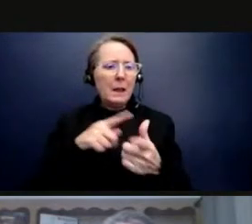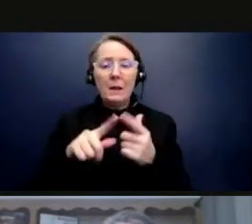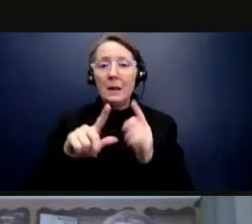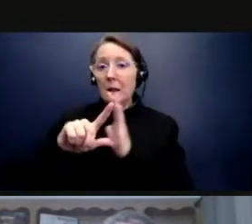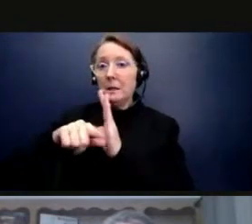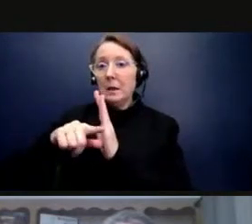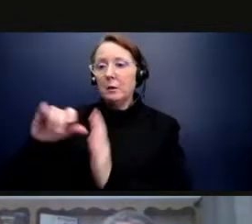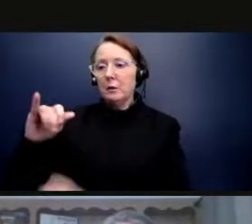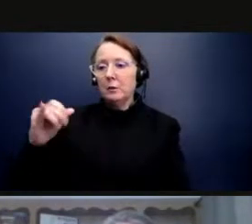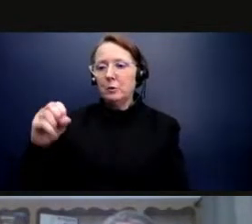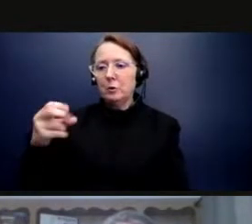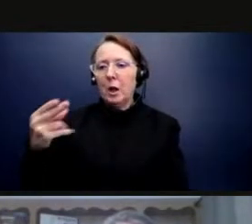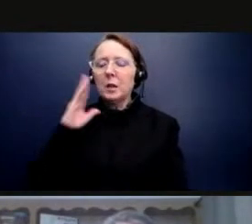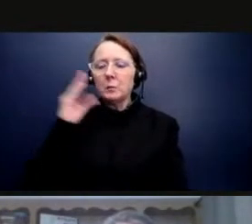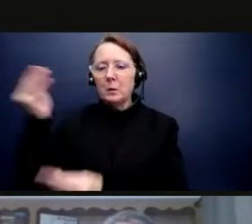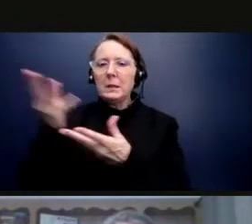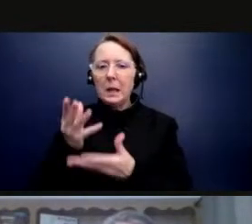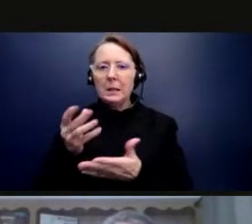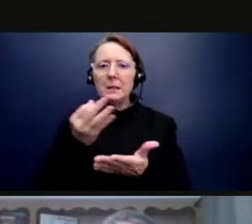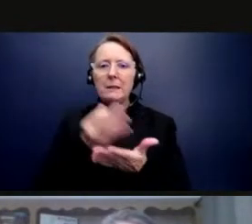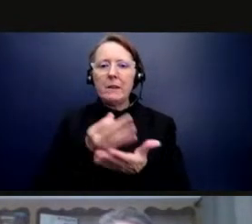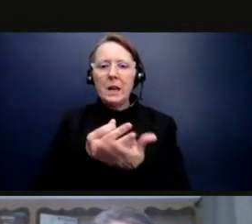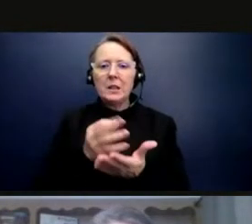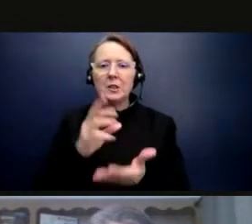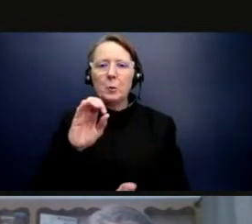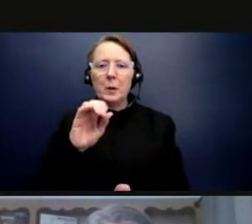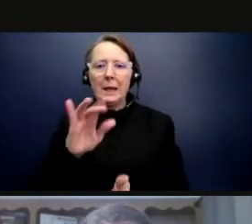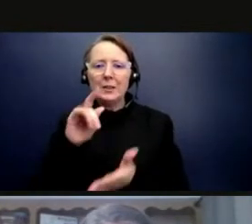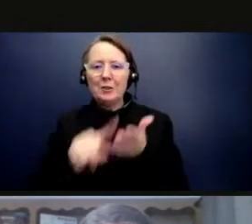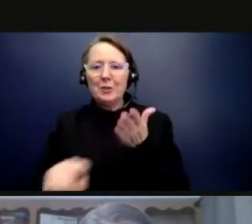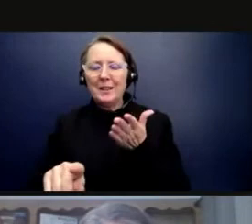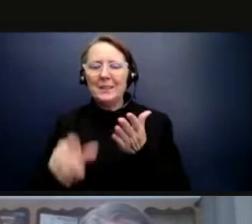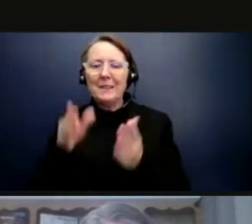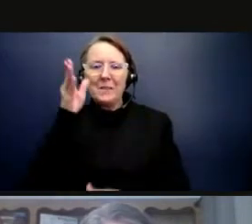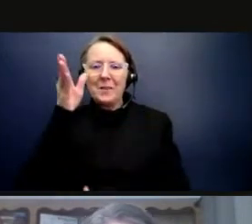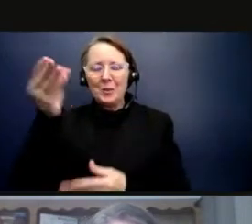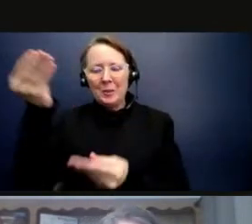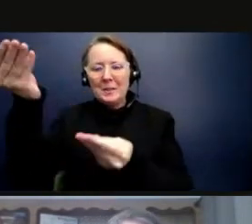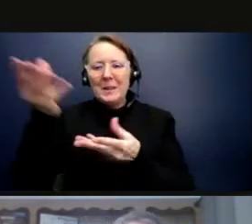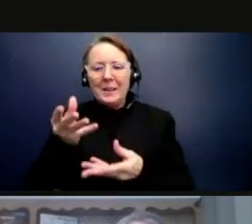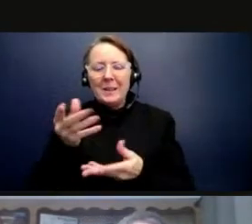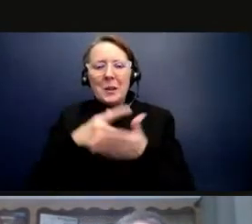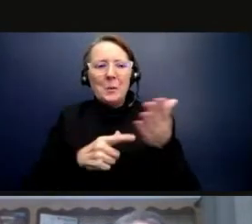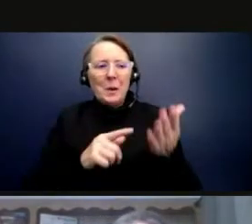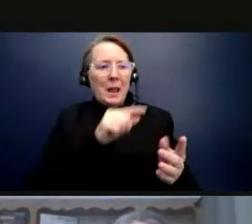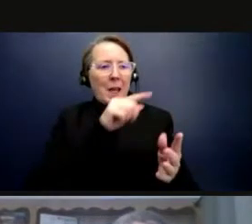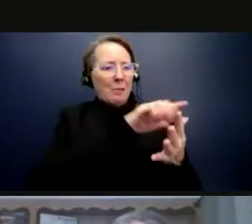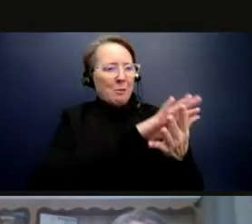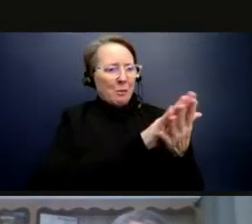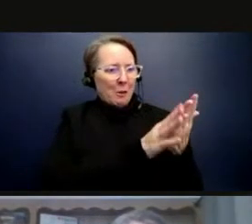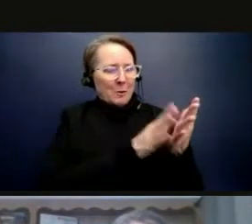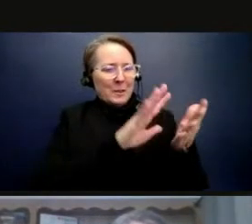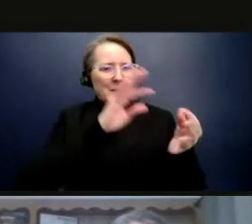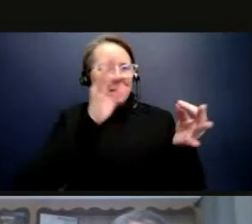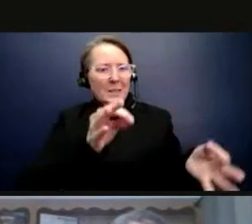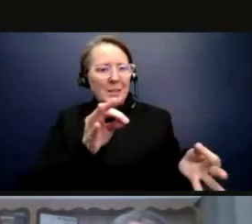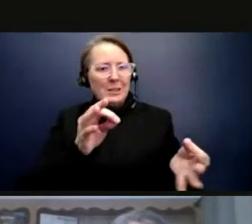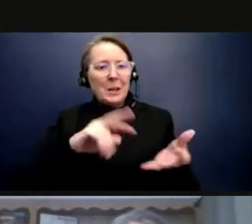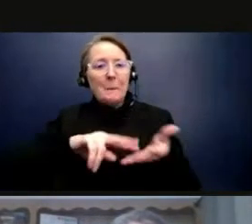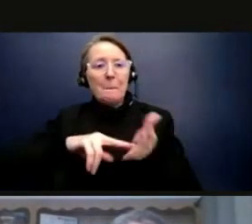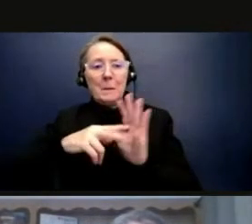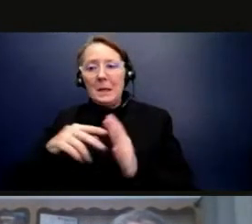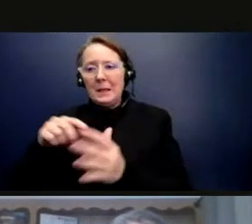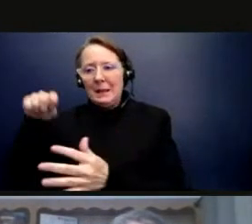the financial reality check in the near future about what those decisions means and about what other choices we might want to